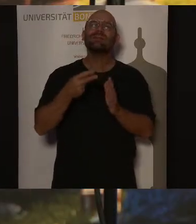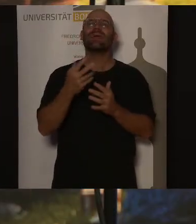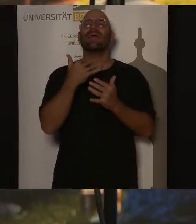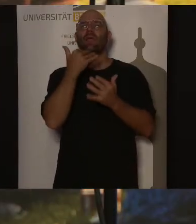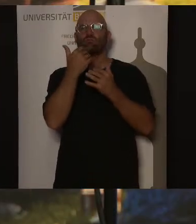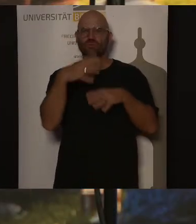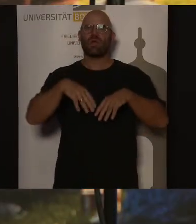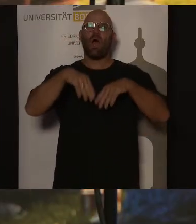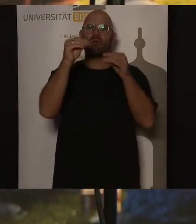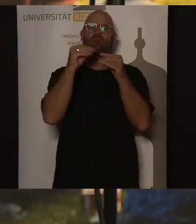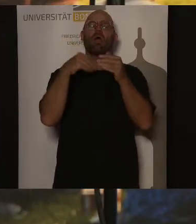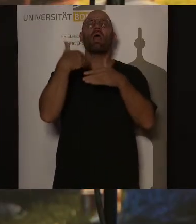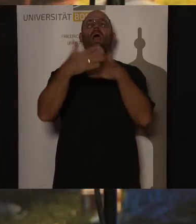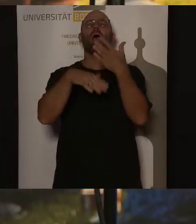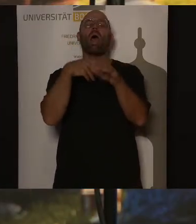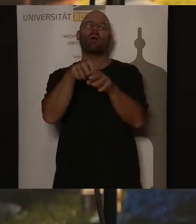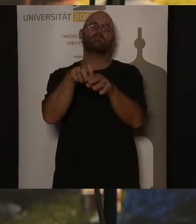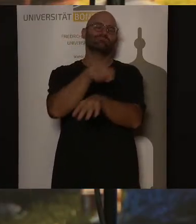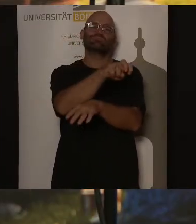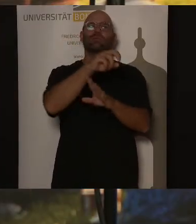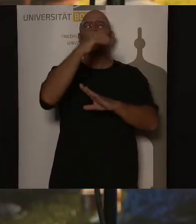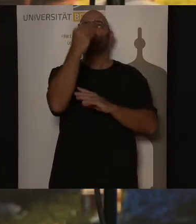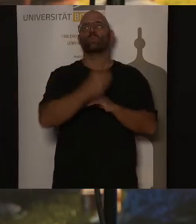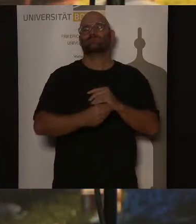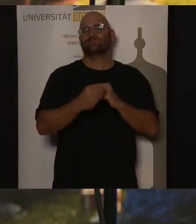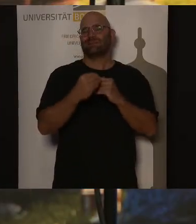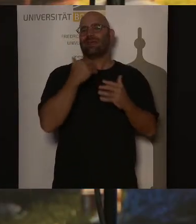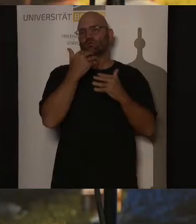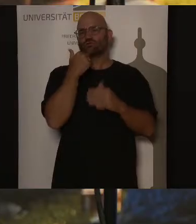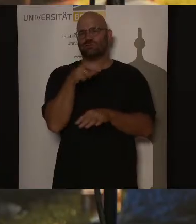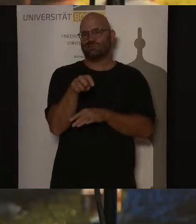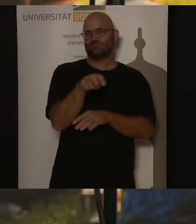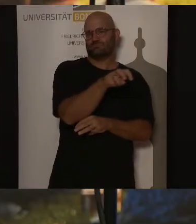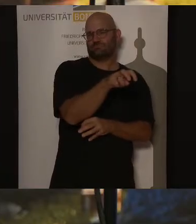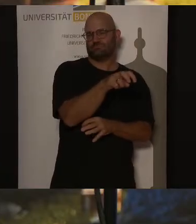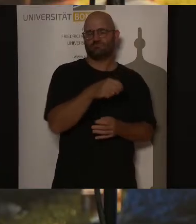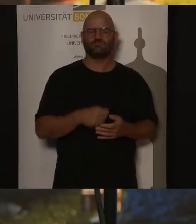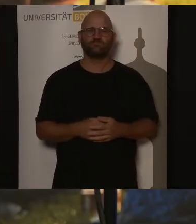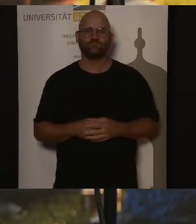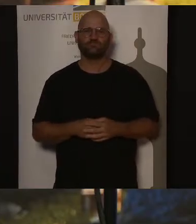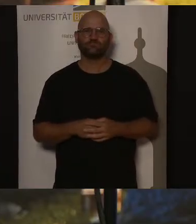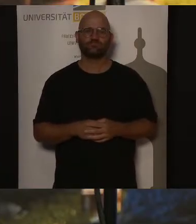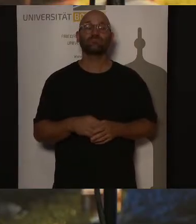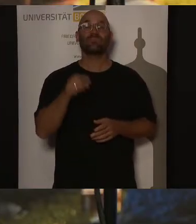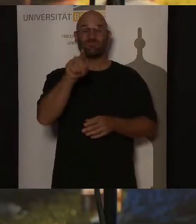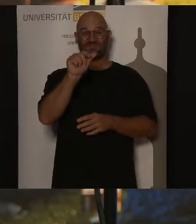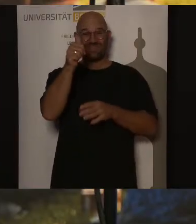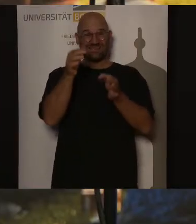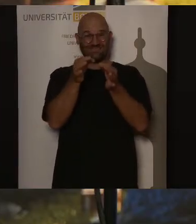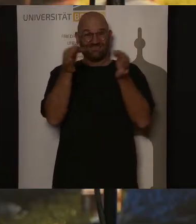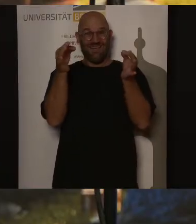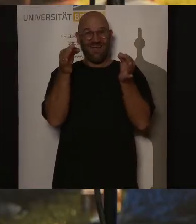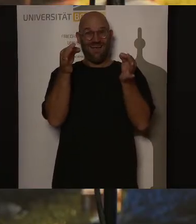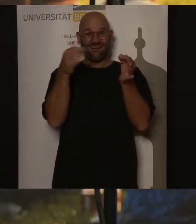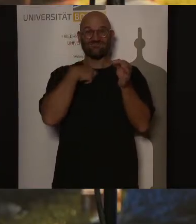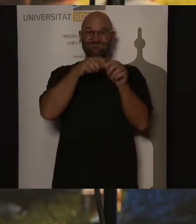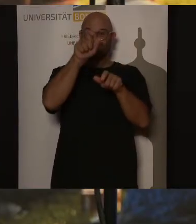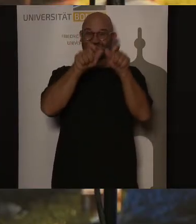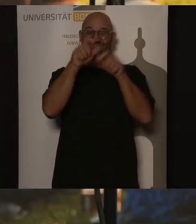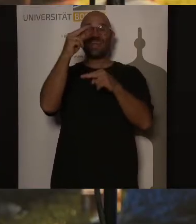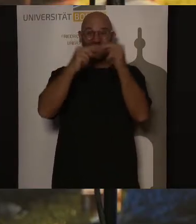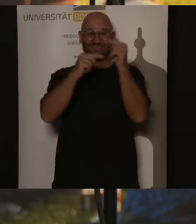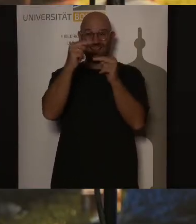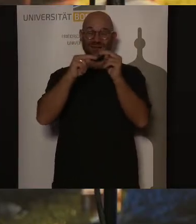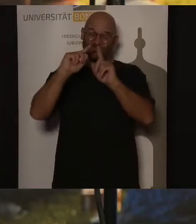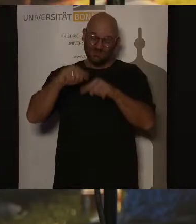studying sociology, politics, and history, but then moved on to art history. But I remember that I got to